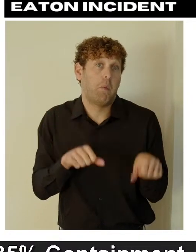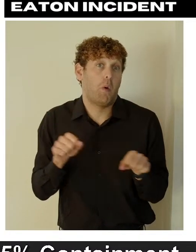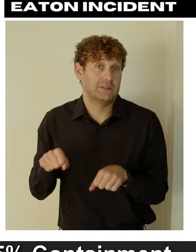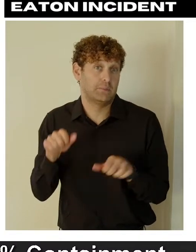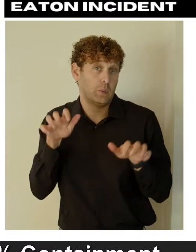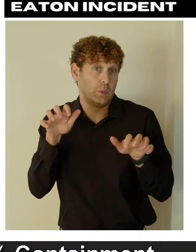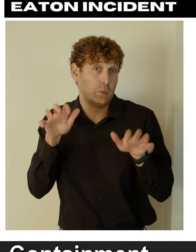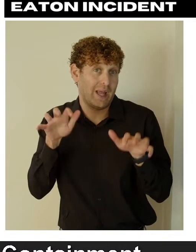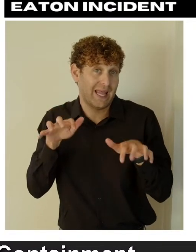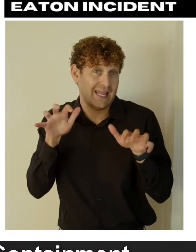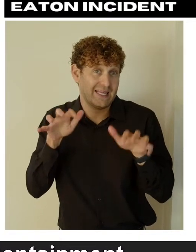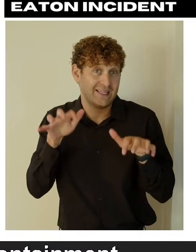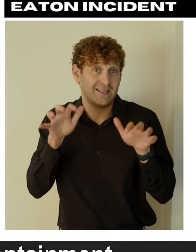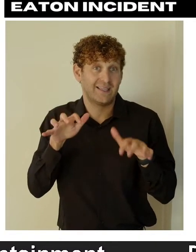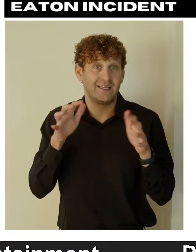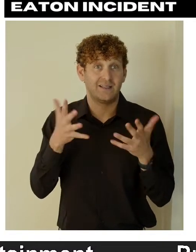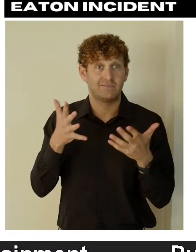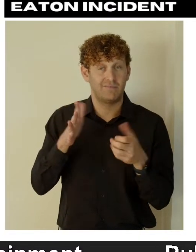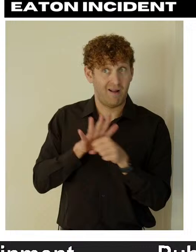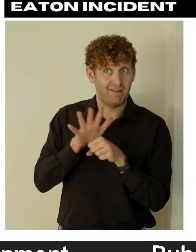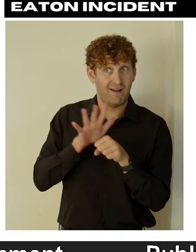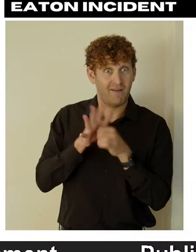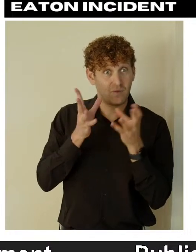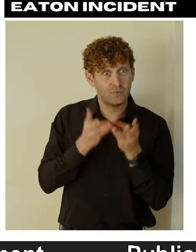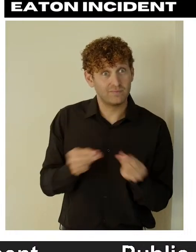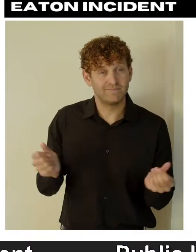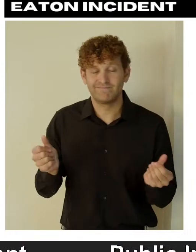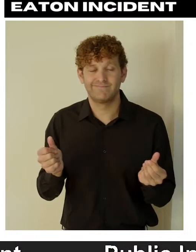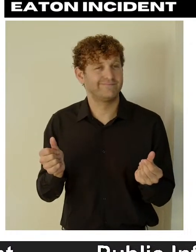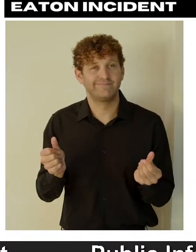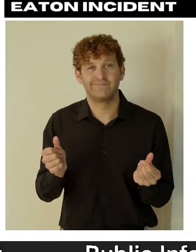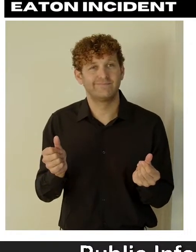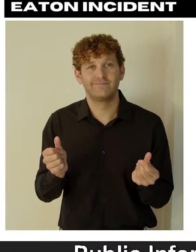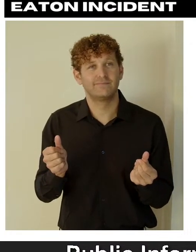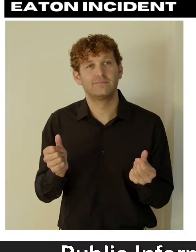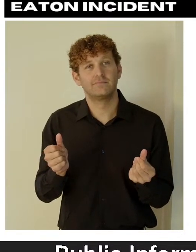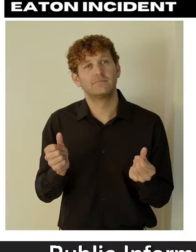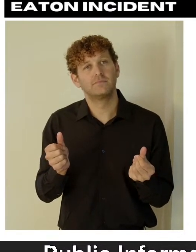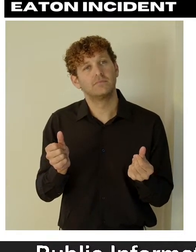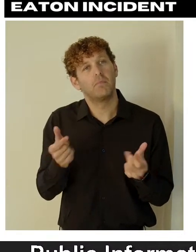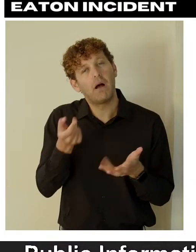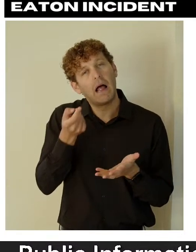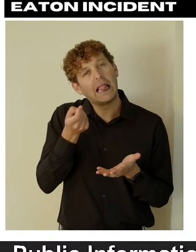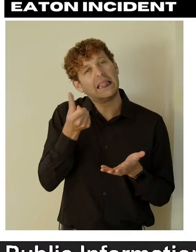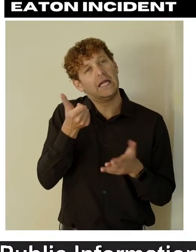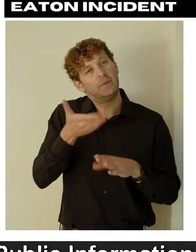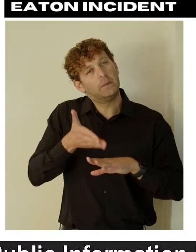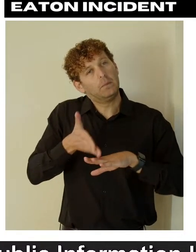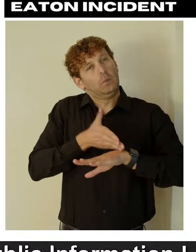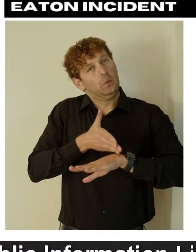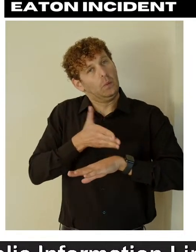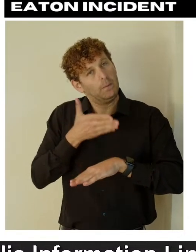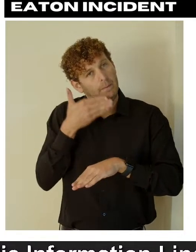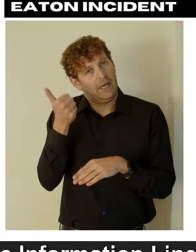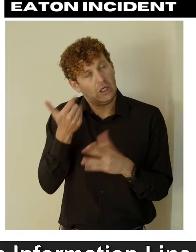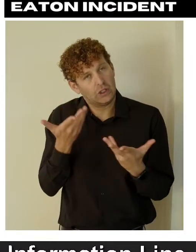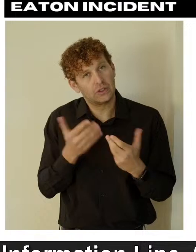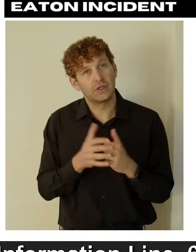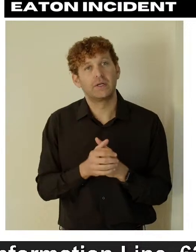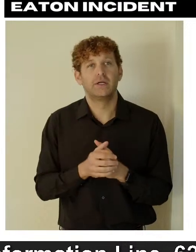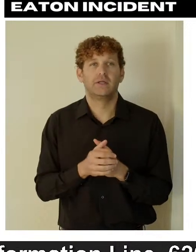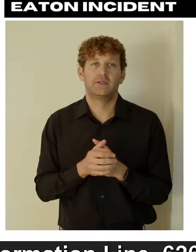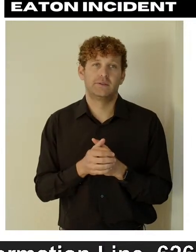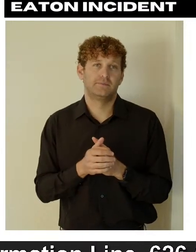meaningful rain, probably won't even be wetting, which means it'll be less than about a tenth of an inch. But still, nonetheless, it's a great break, and it'll be some of